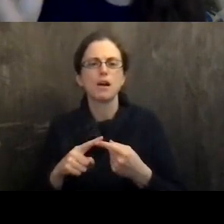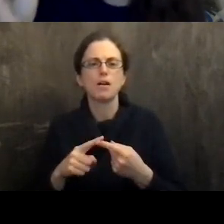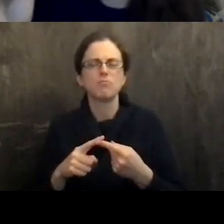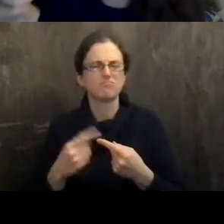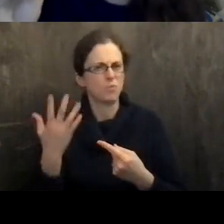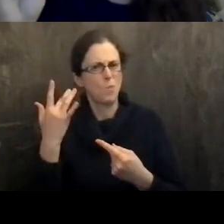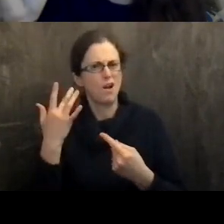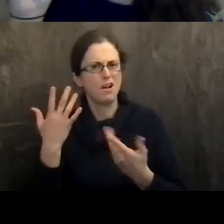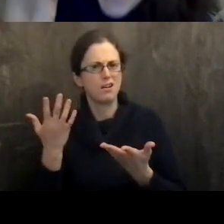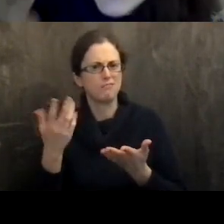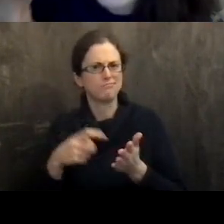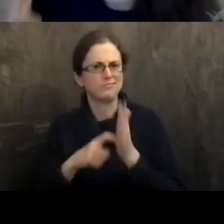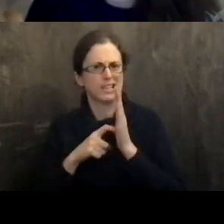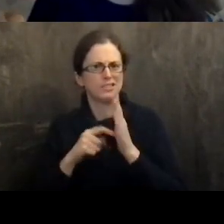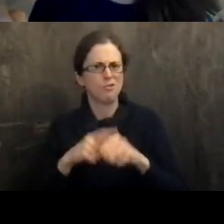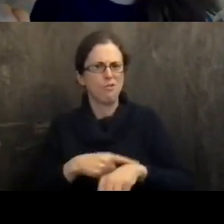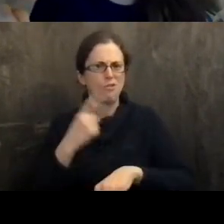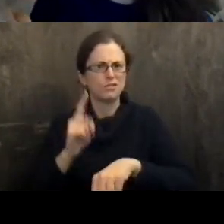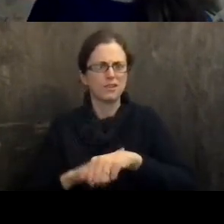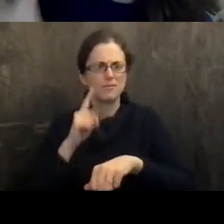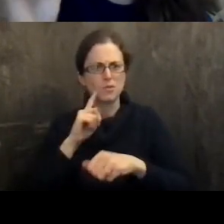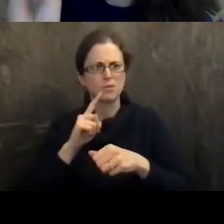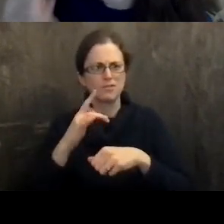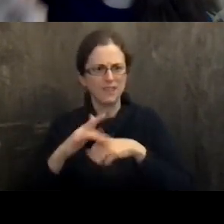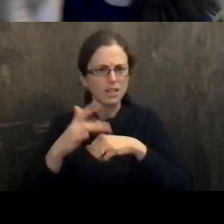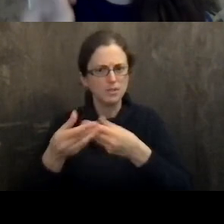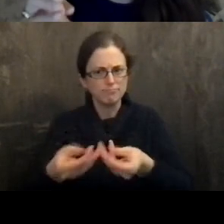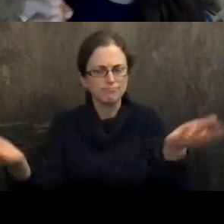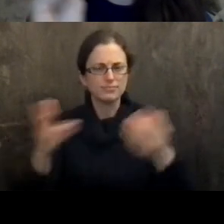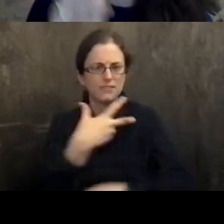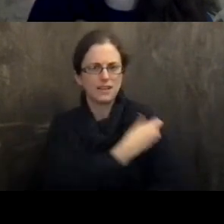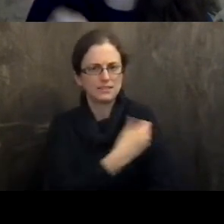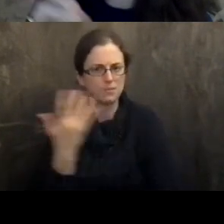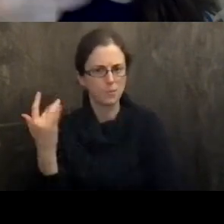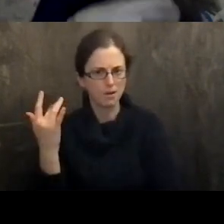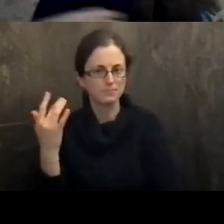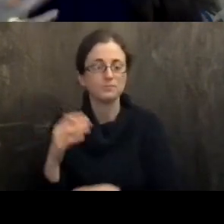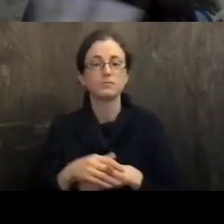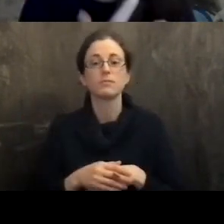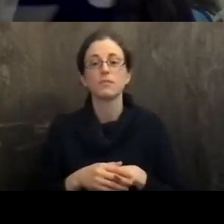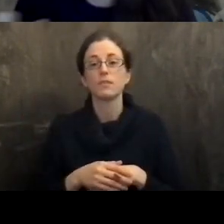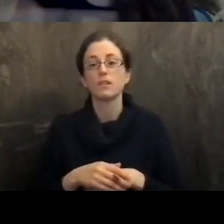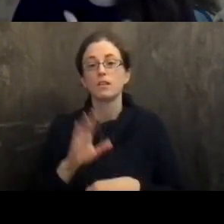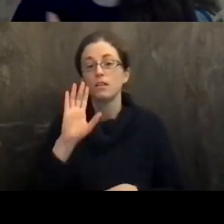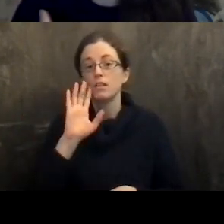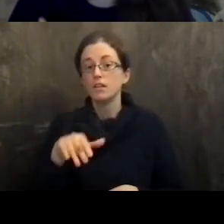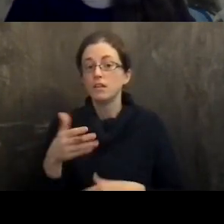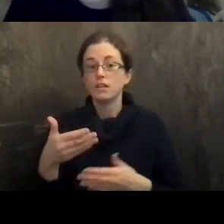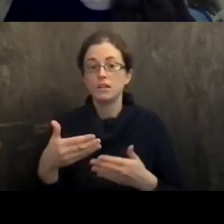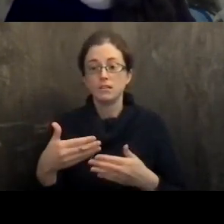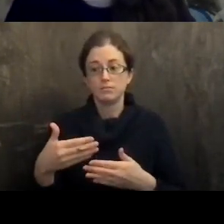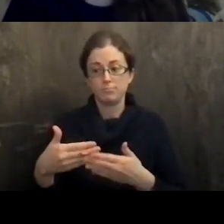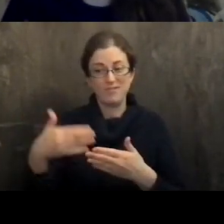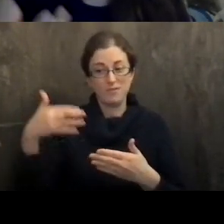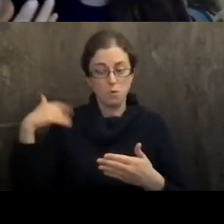It's because what has to happen before a vaccine is available to us, people in the